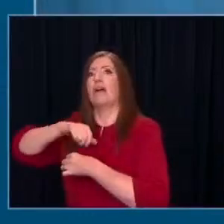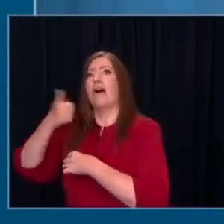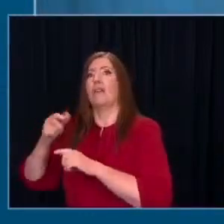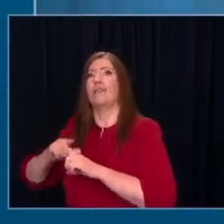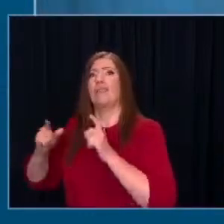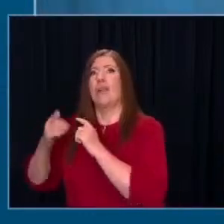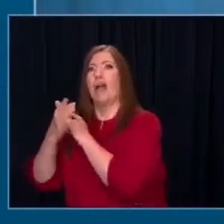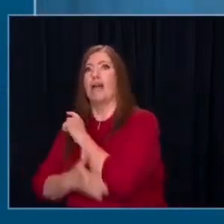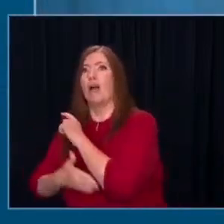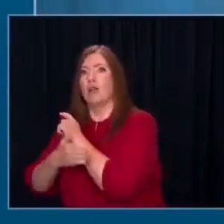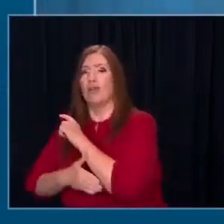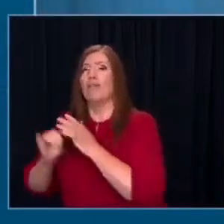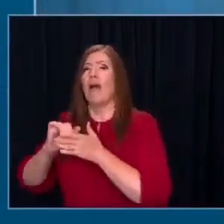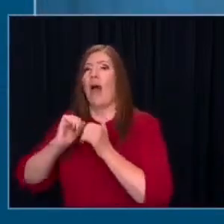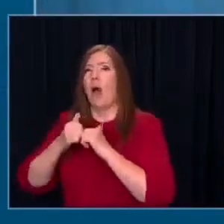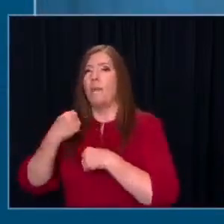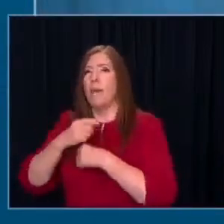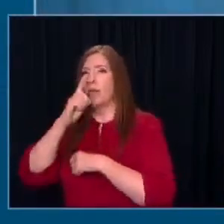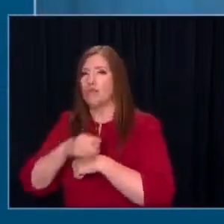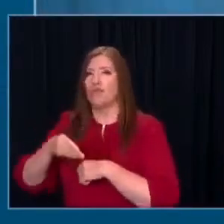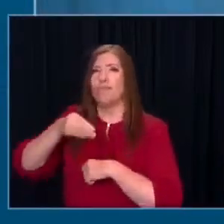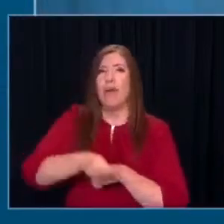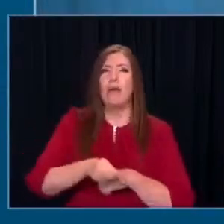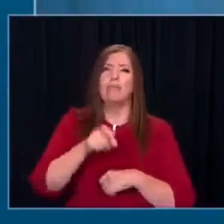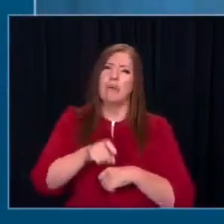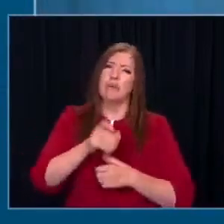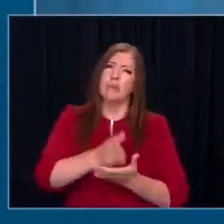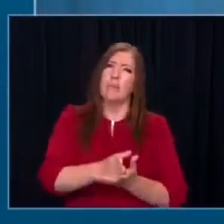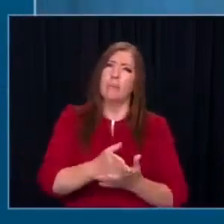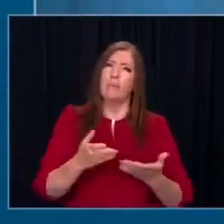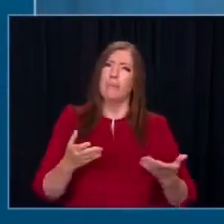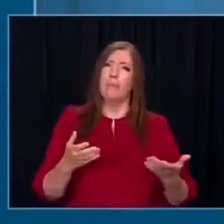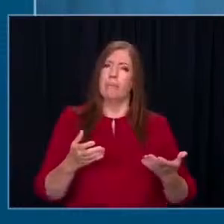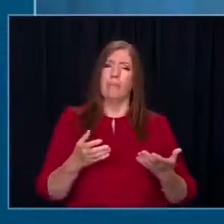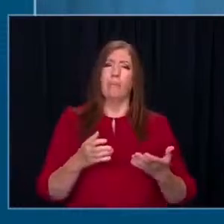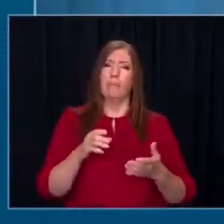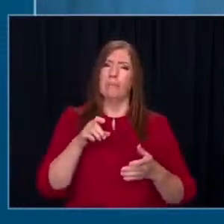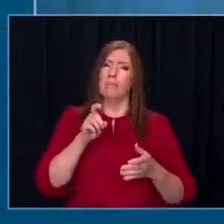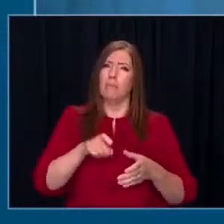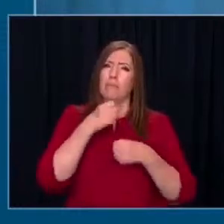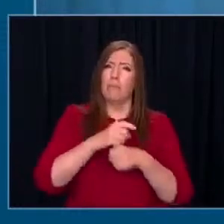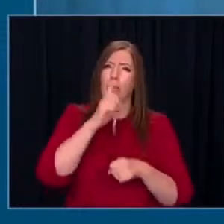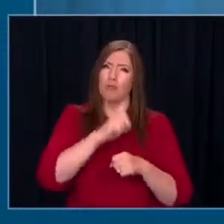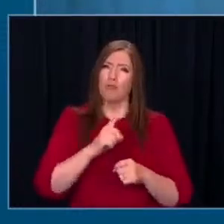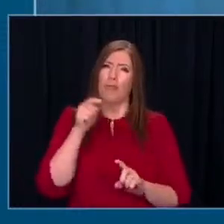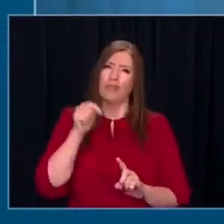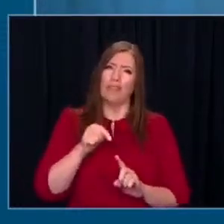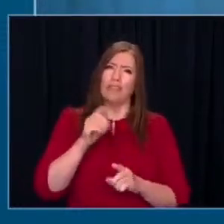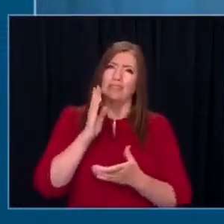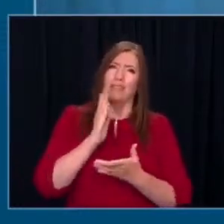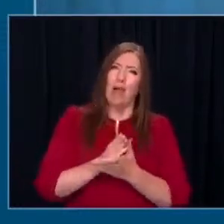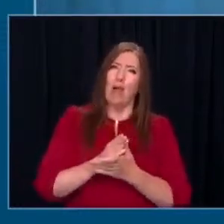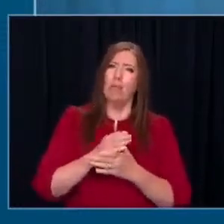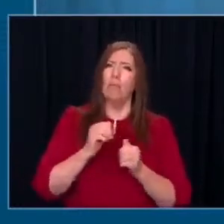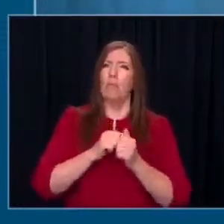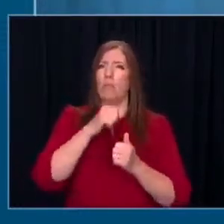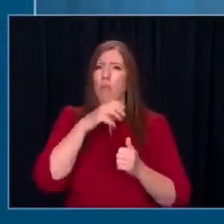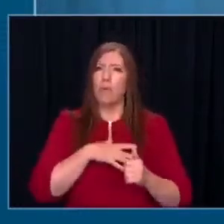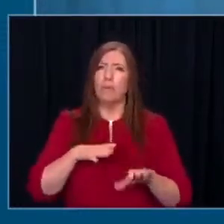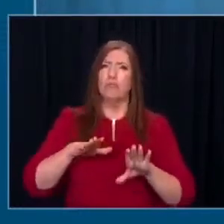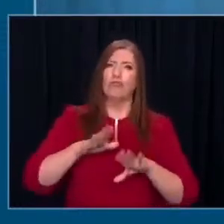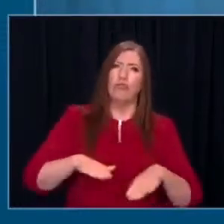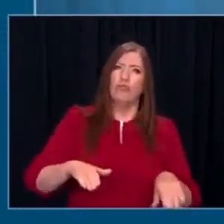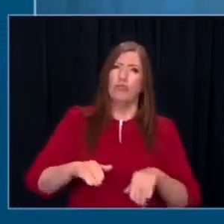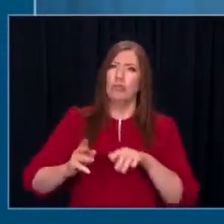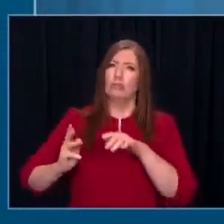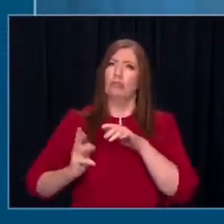things that we've got to stop. We've got to make sure that this stops. So understanding that if you